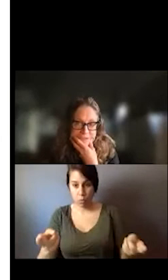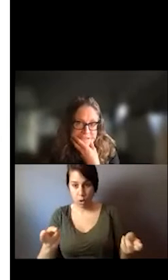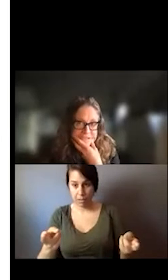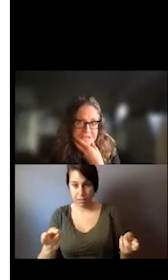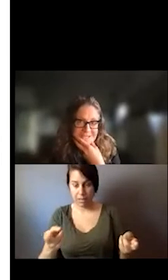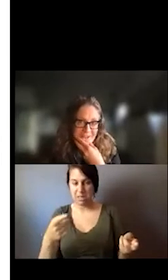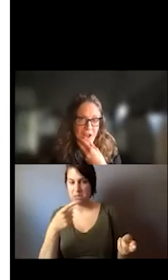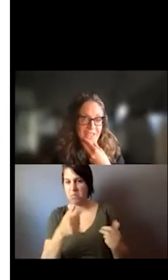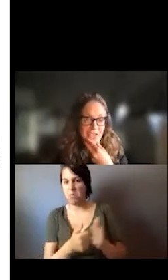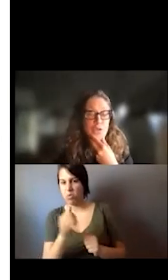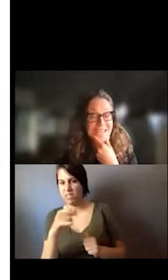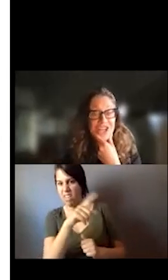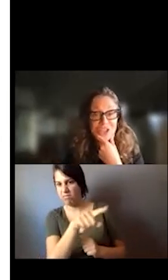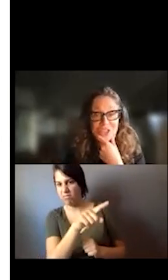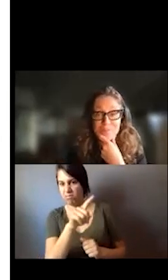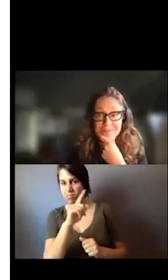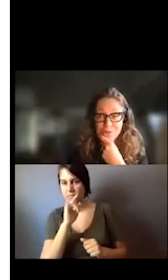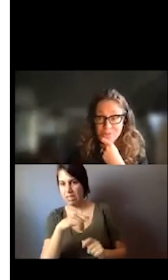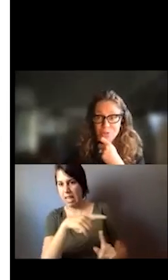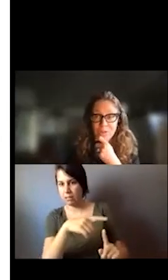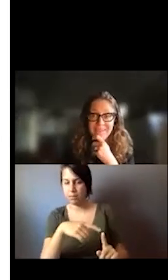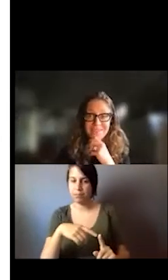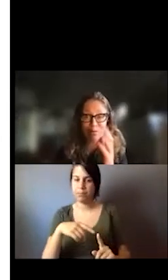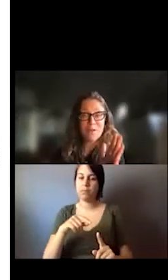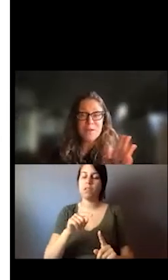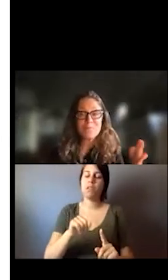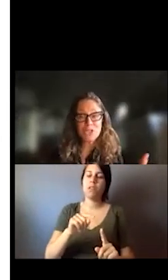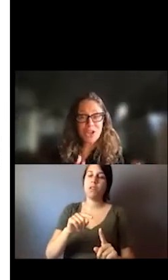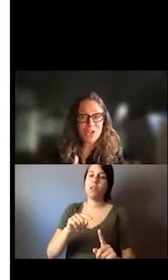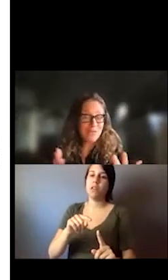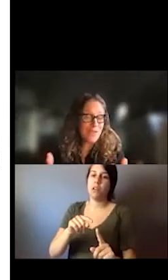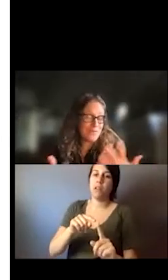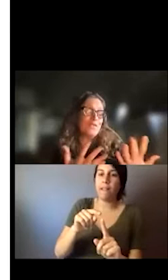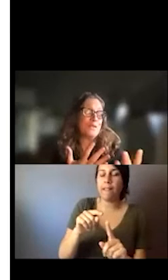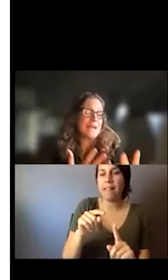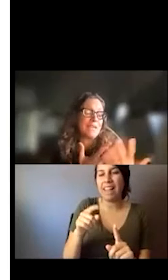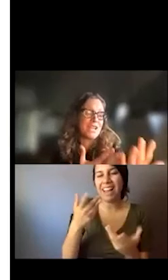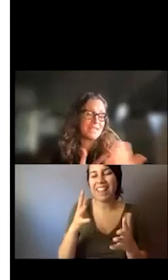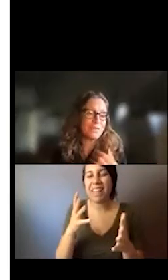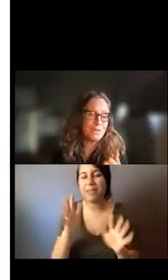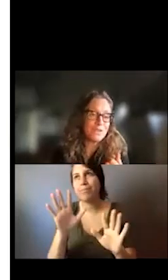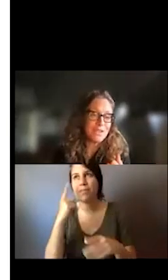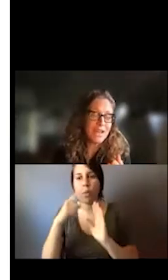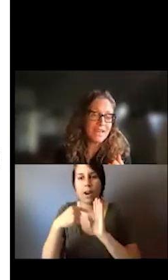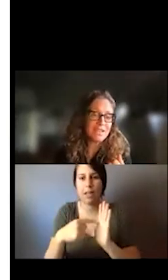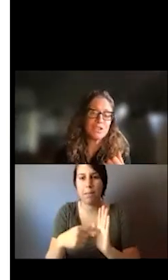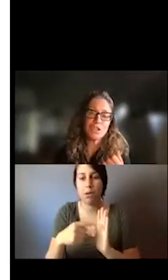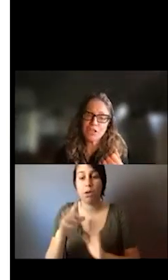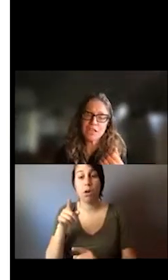most of these new technology platforms are doing. They sort of share, if you say a patient has a